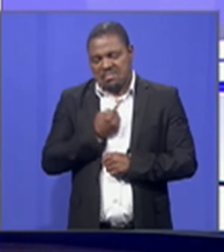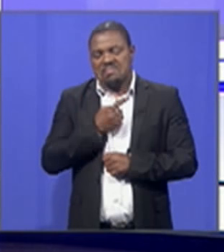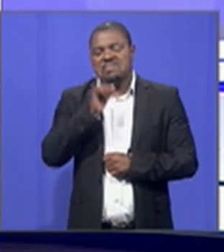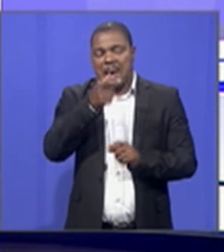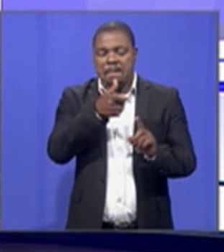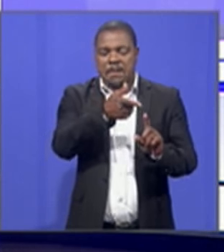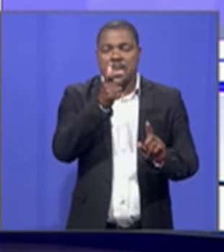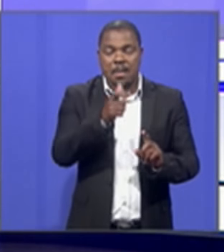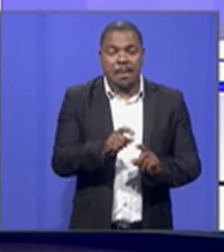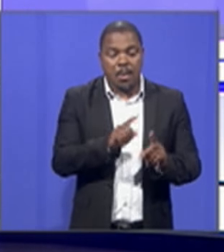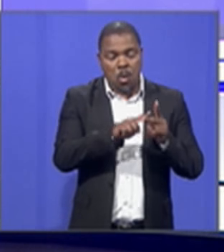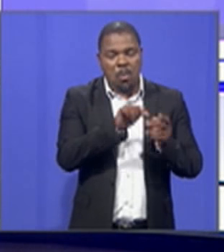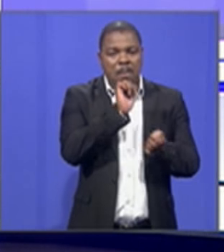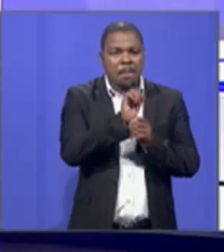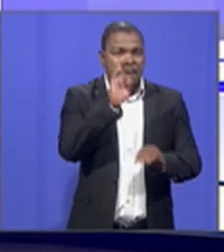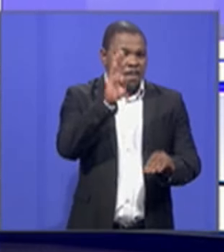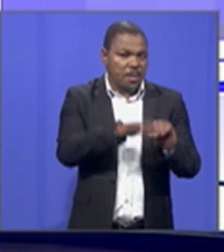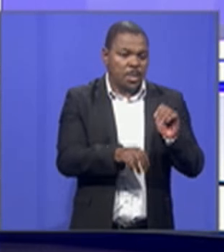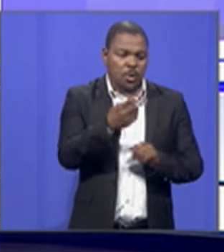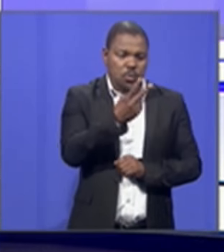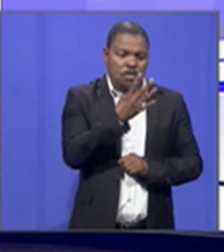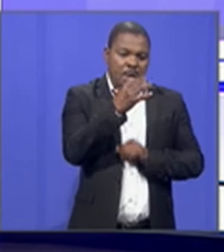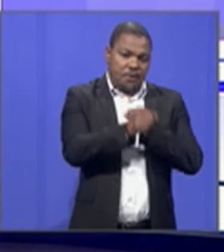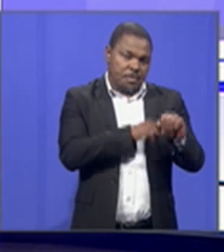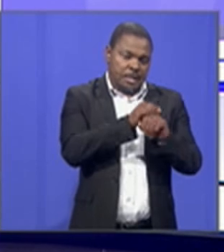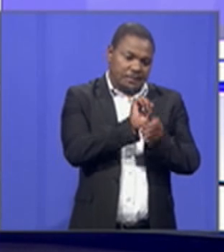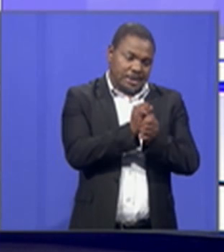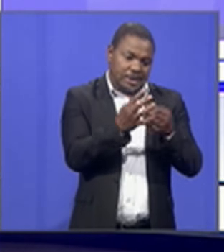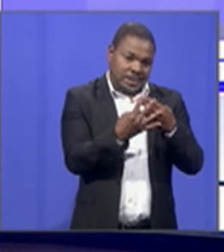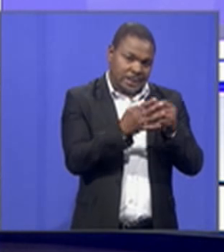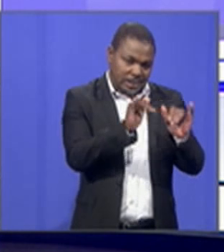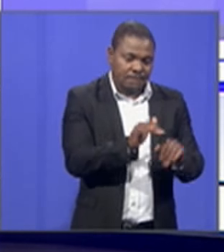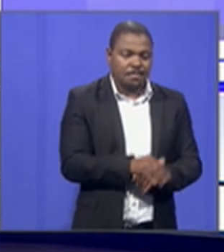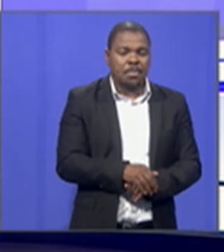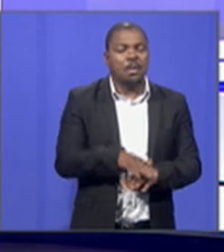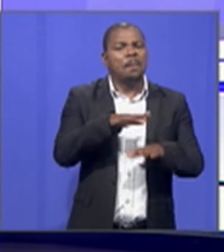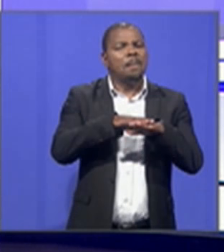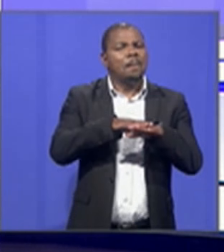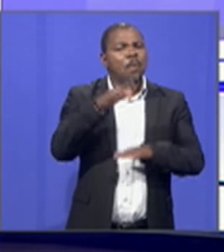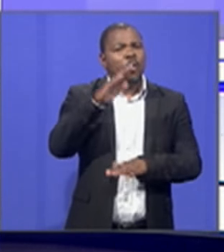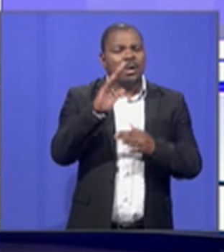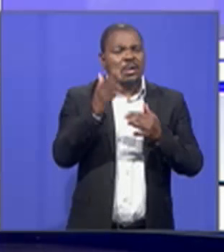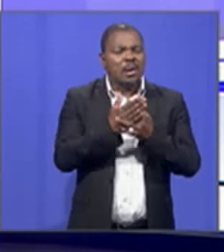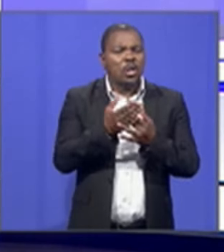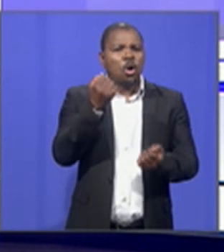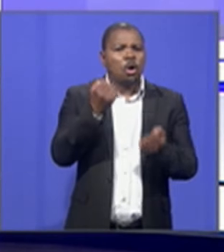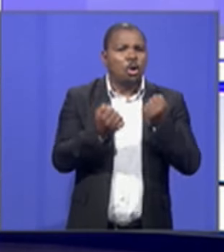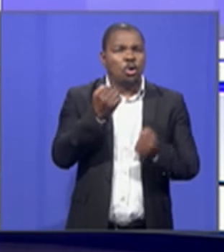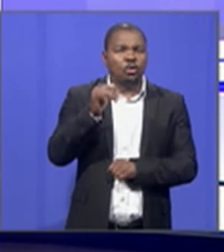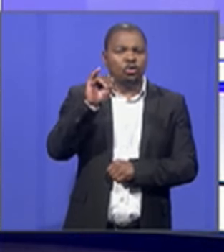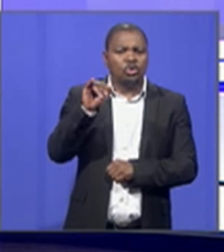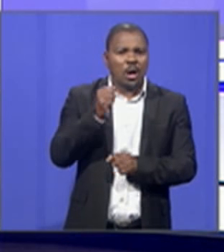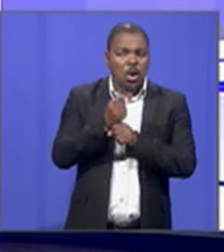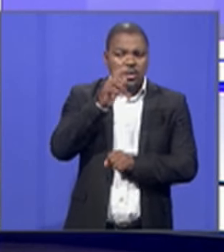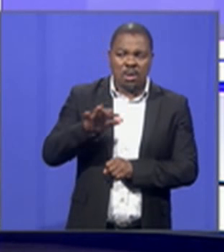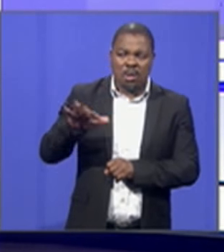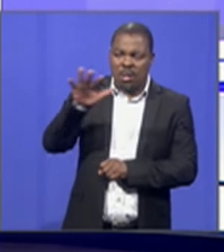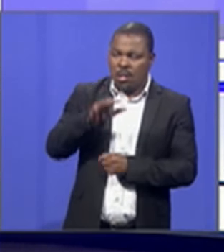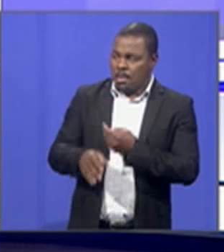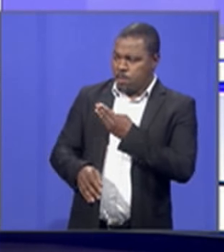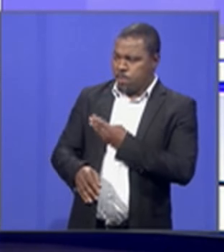ga bjale wa tlholetše mengwaga ye 25 kgolegong. Re lebelela taba ye le mengwe ya melato yeo e bego e dutše dikgorontsheko ka